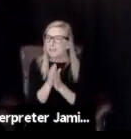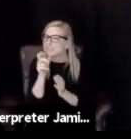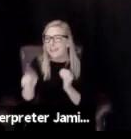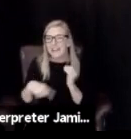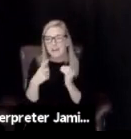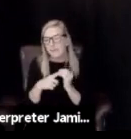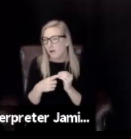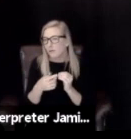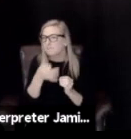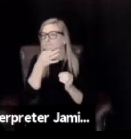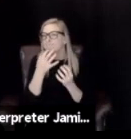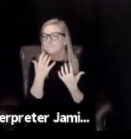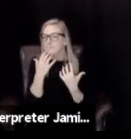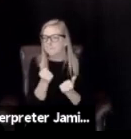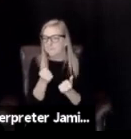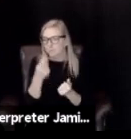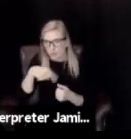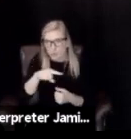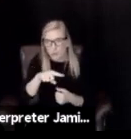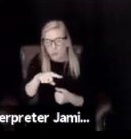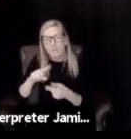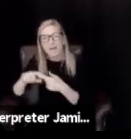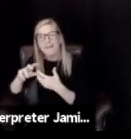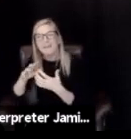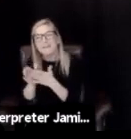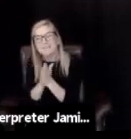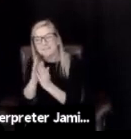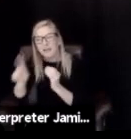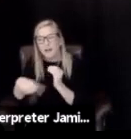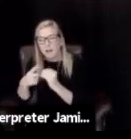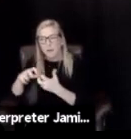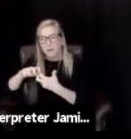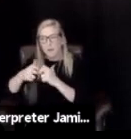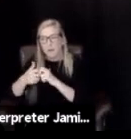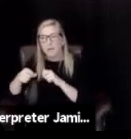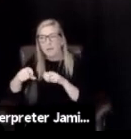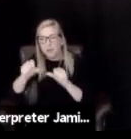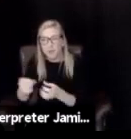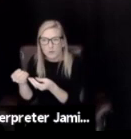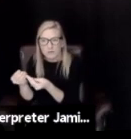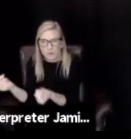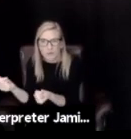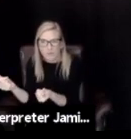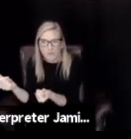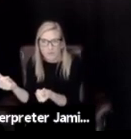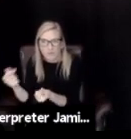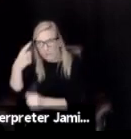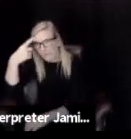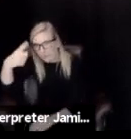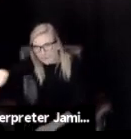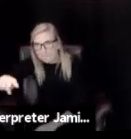that's important to you, but about the problem that you're going to that you're going to help them to solve that is important to